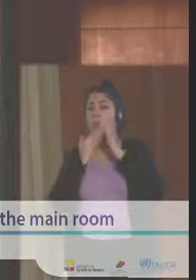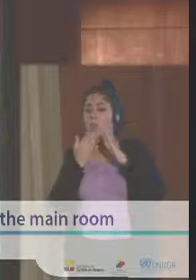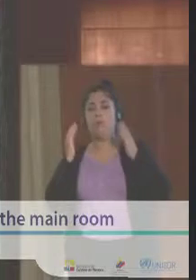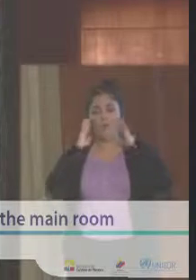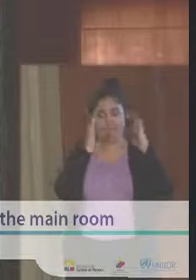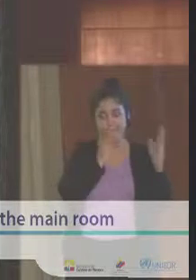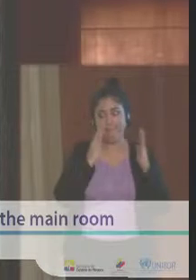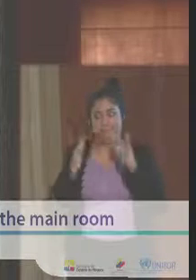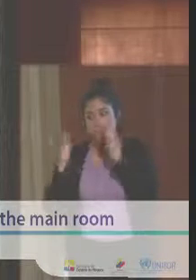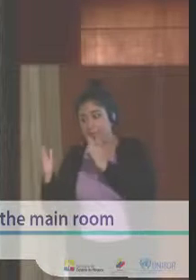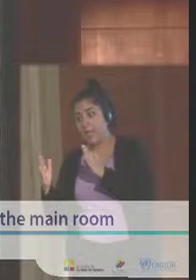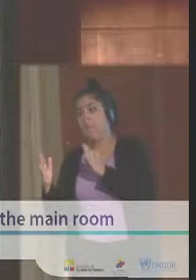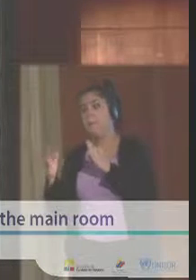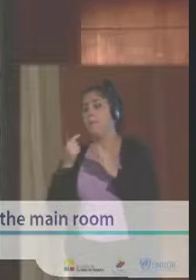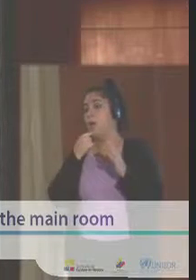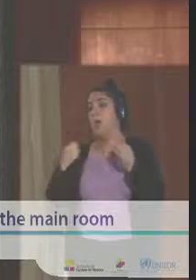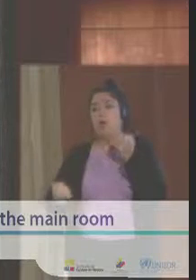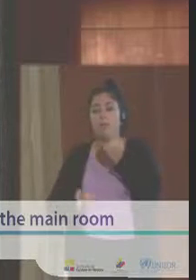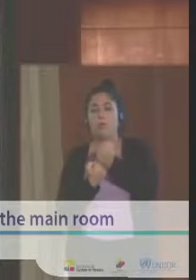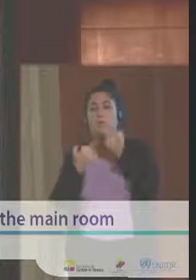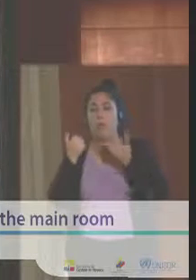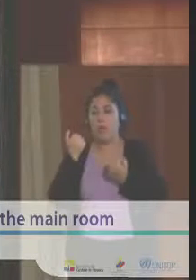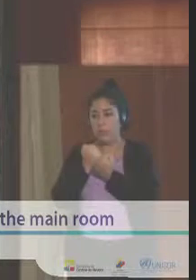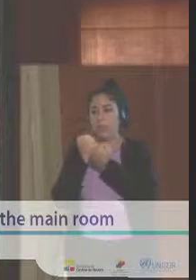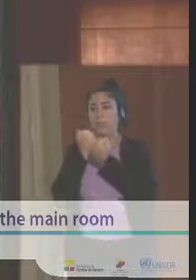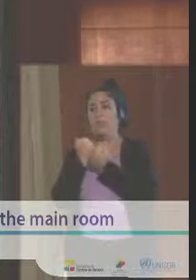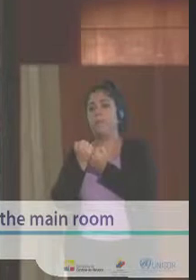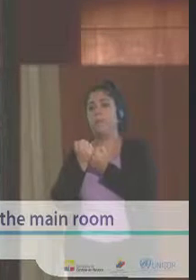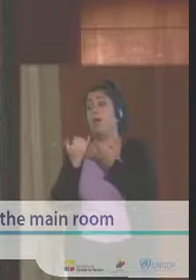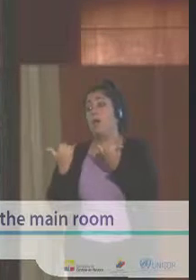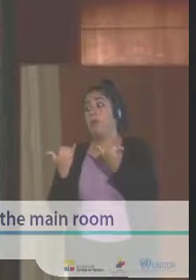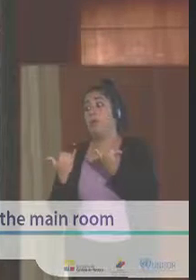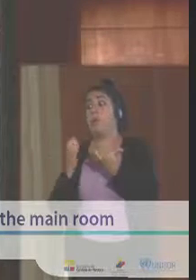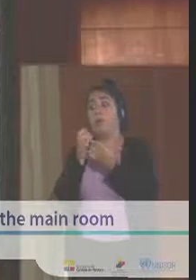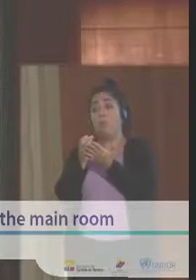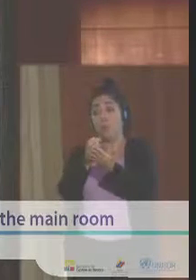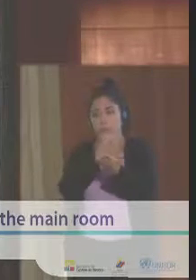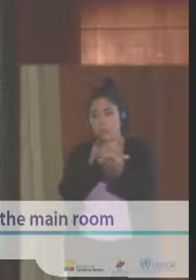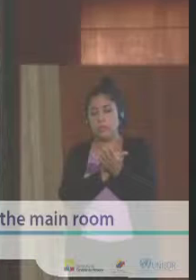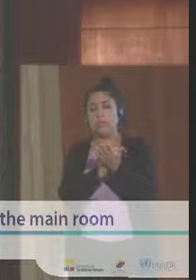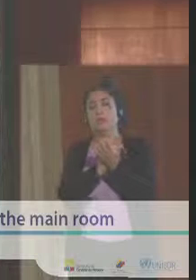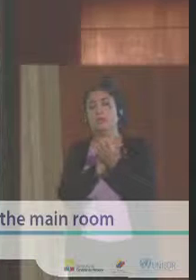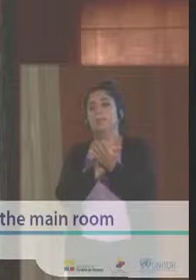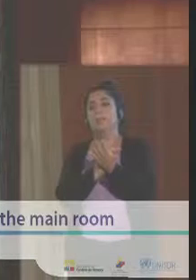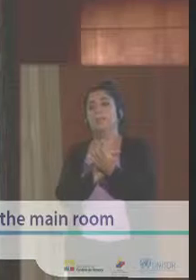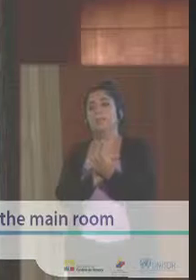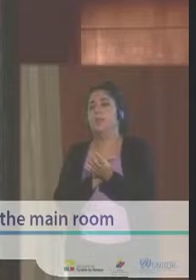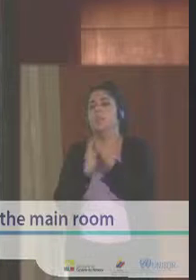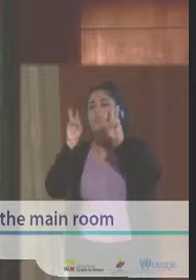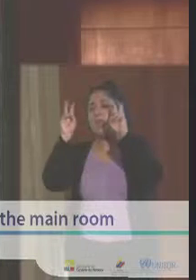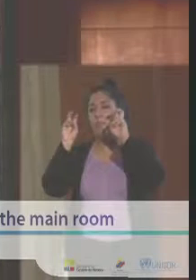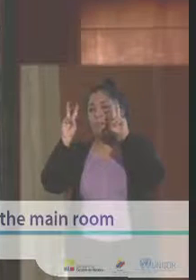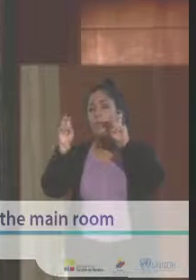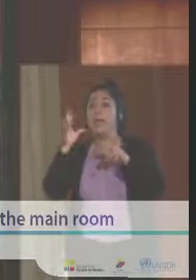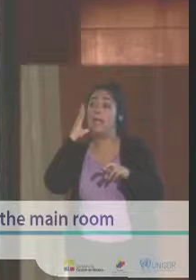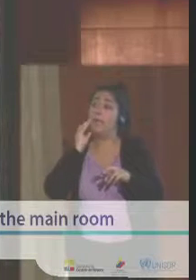working in Peru, we are carrying out an international workshop called